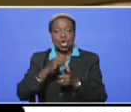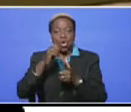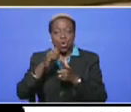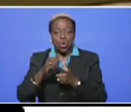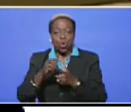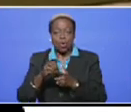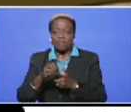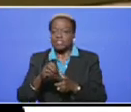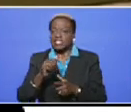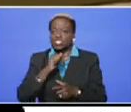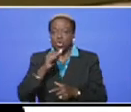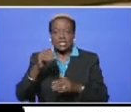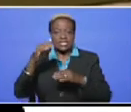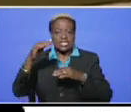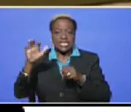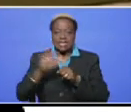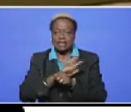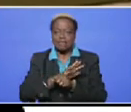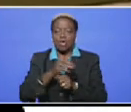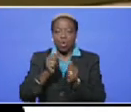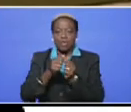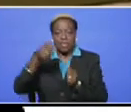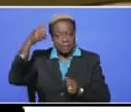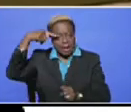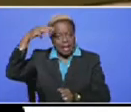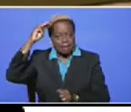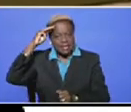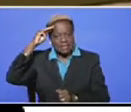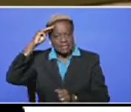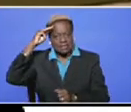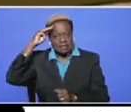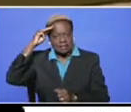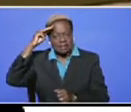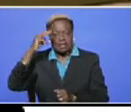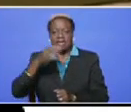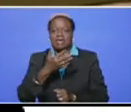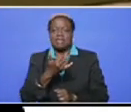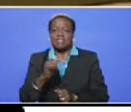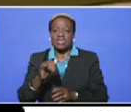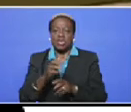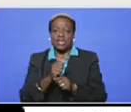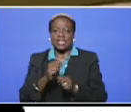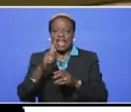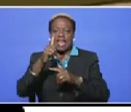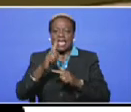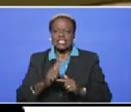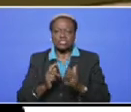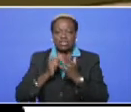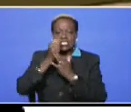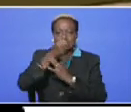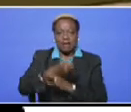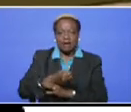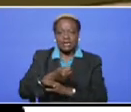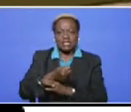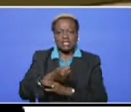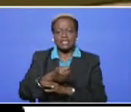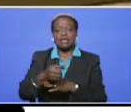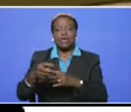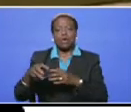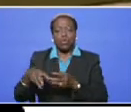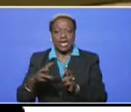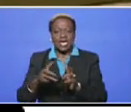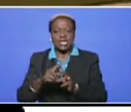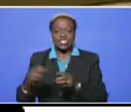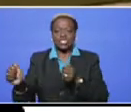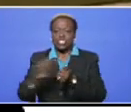is insufficient, with the Prime Minister. They proceed in a less than transparent manner to damage